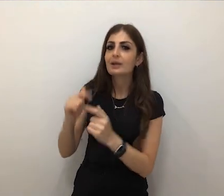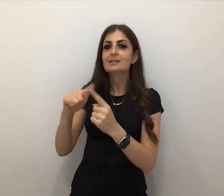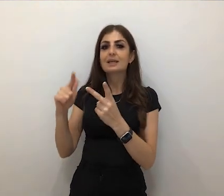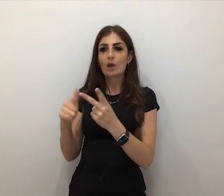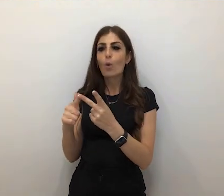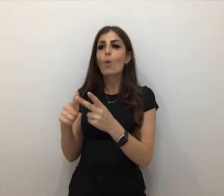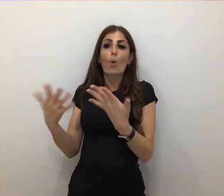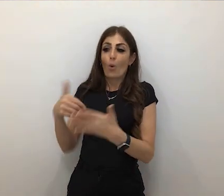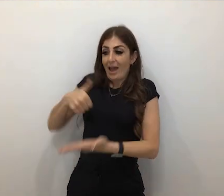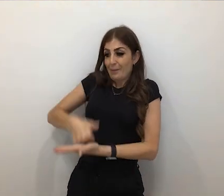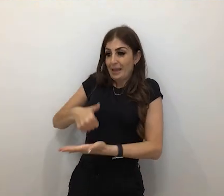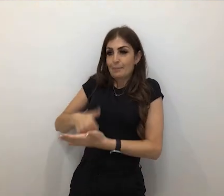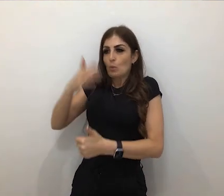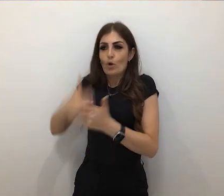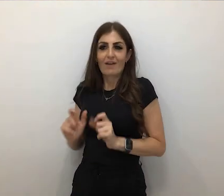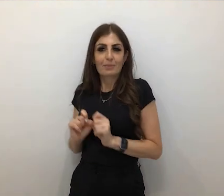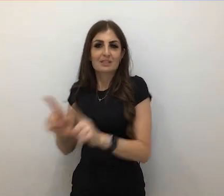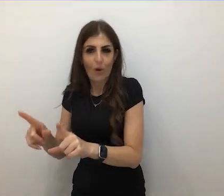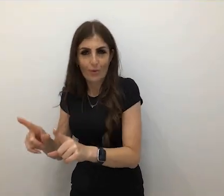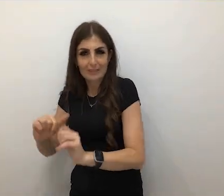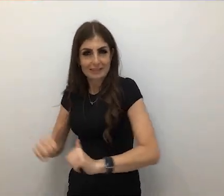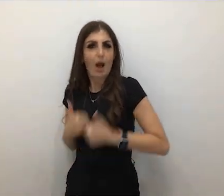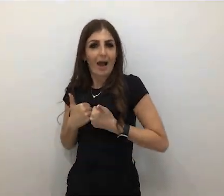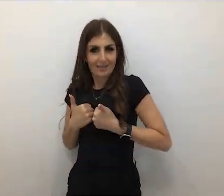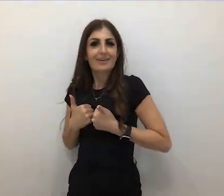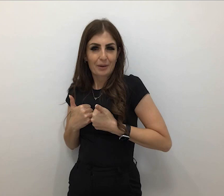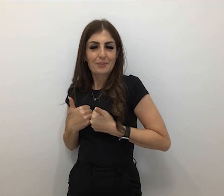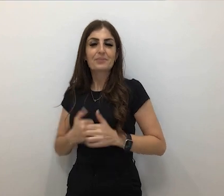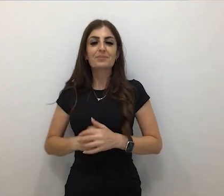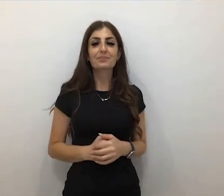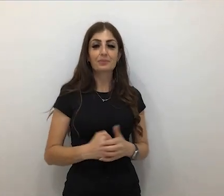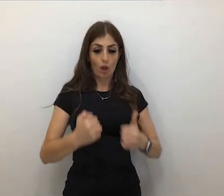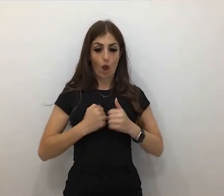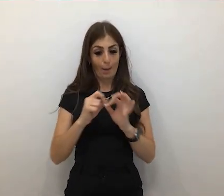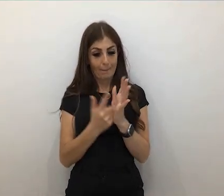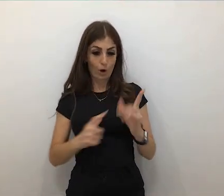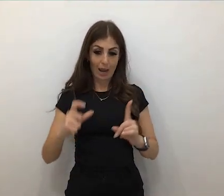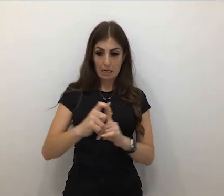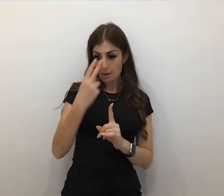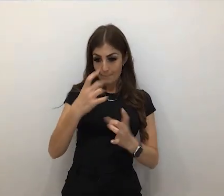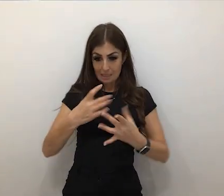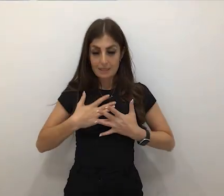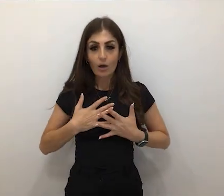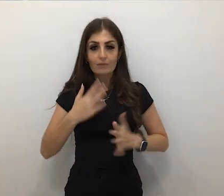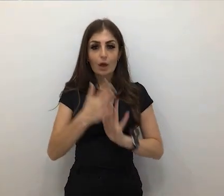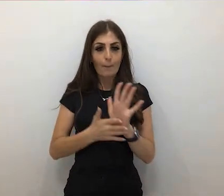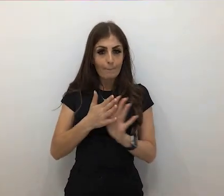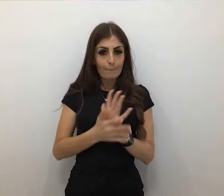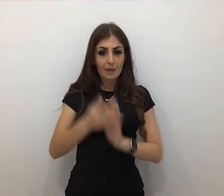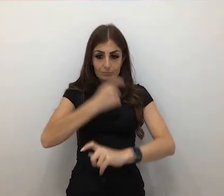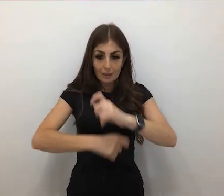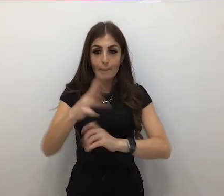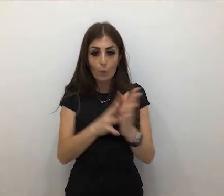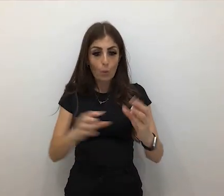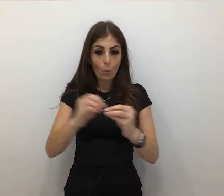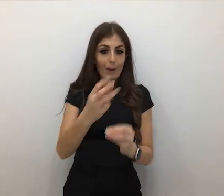at the very least, it will never be taken away from me. Why would I as a brand want to move into Web3